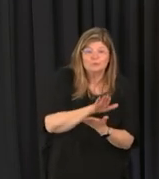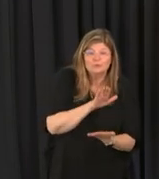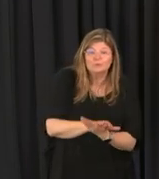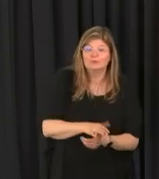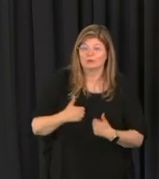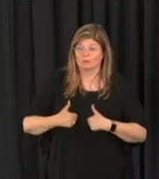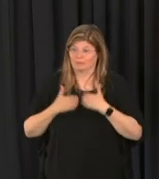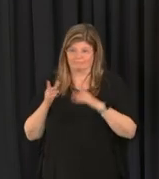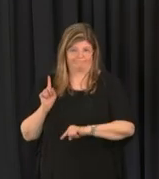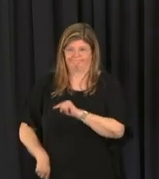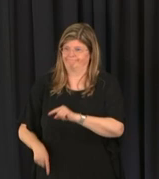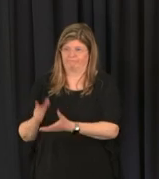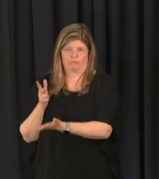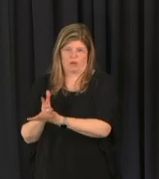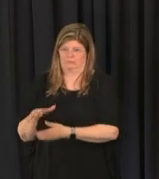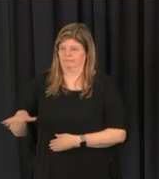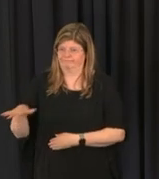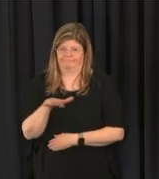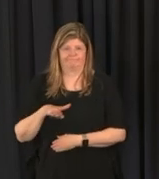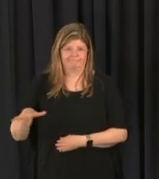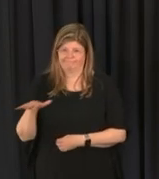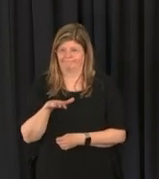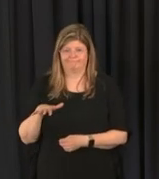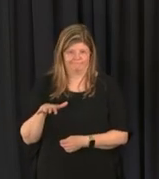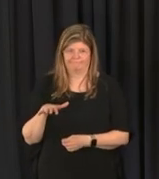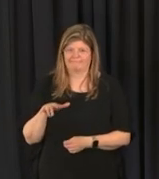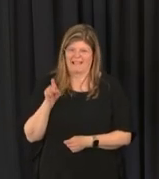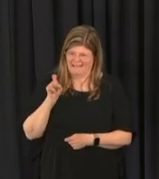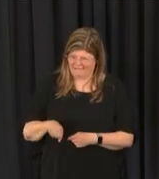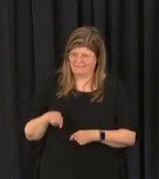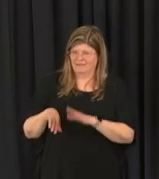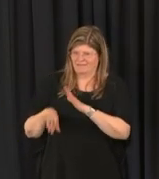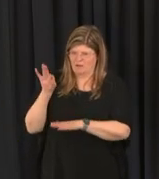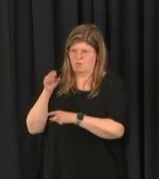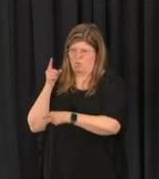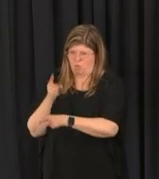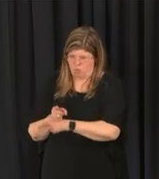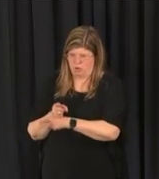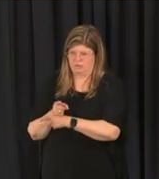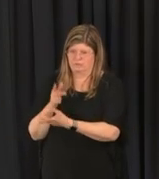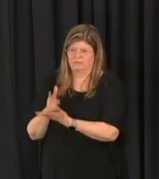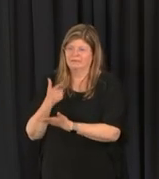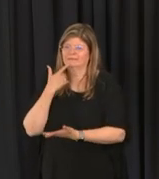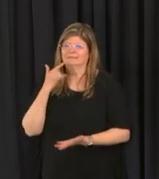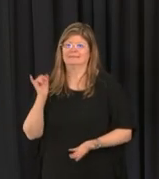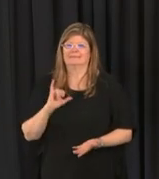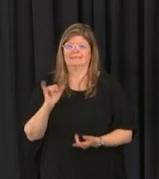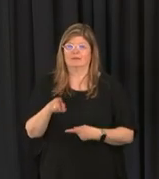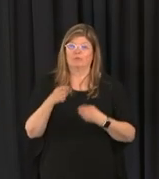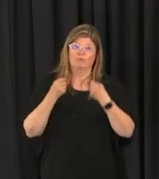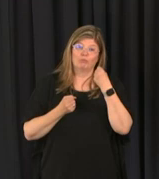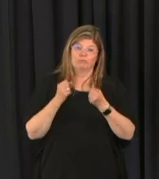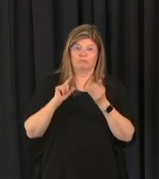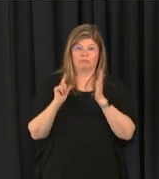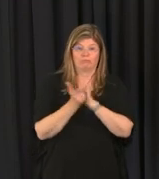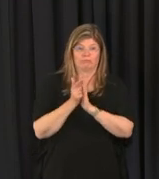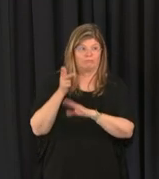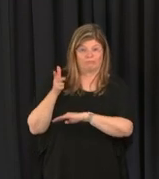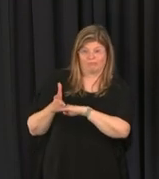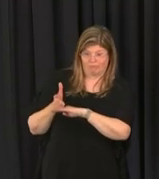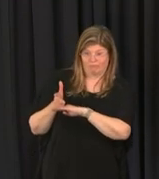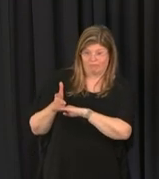residential domicile. Do not commit safety violations, such as vehicles illegally